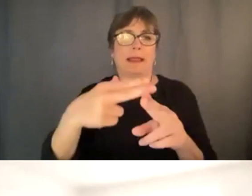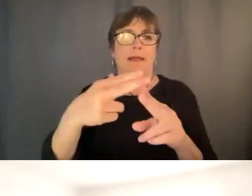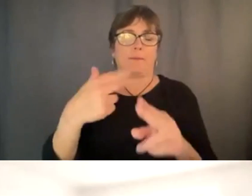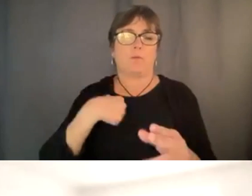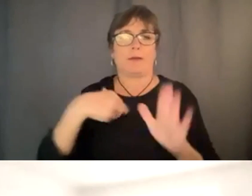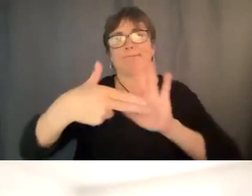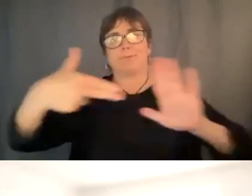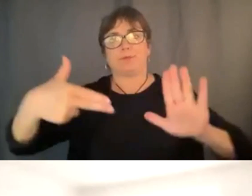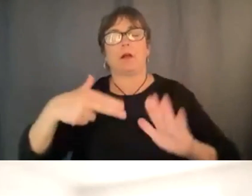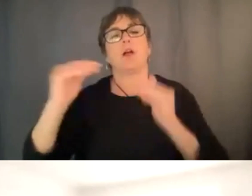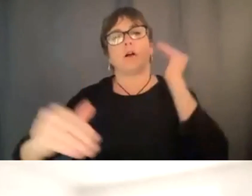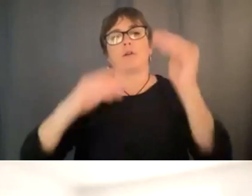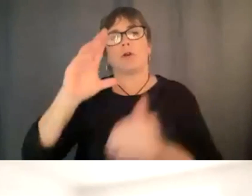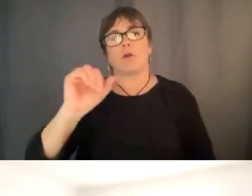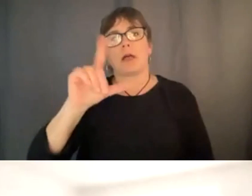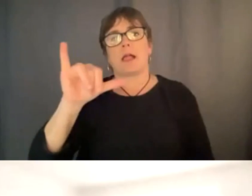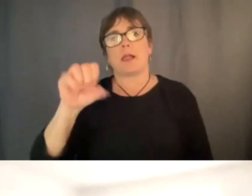true.